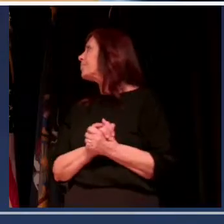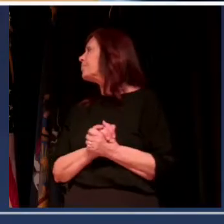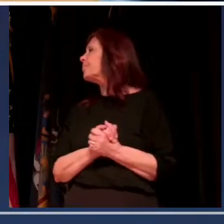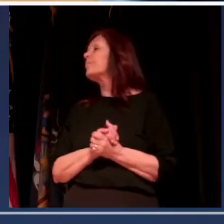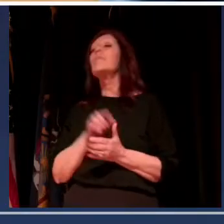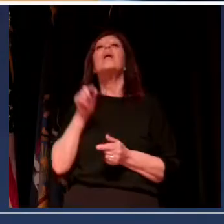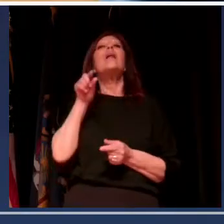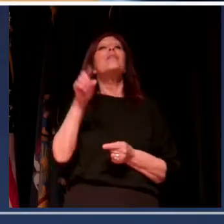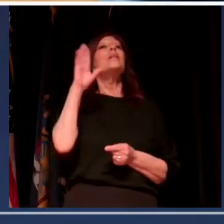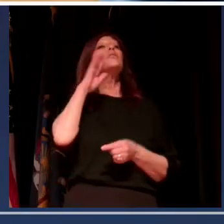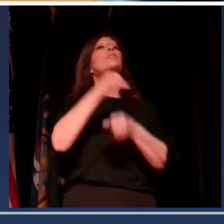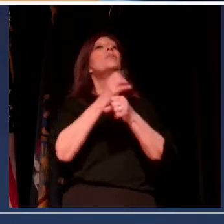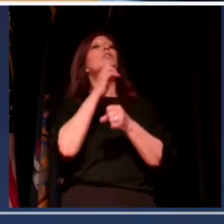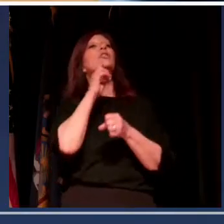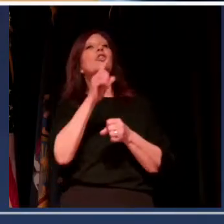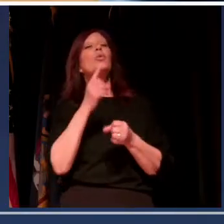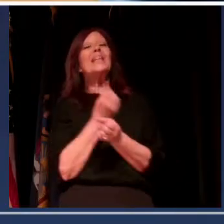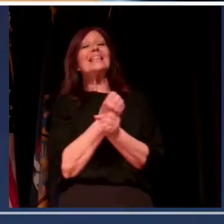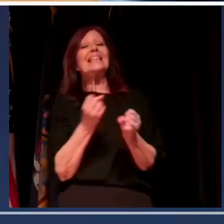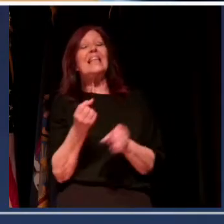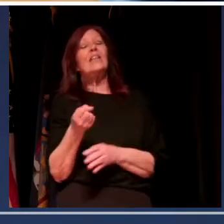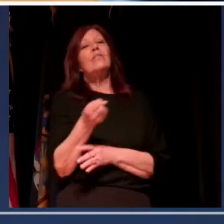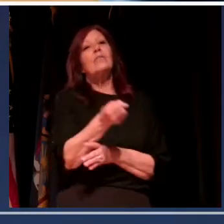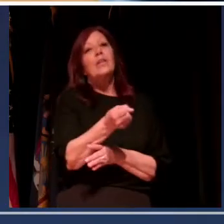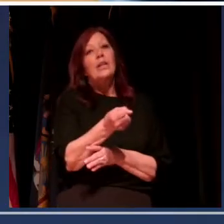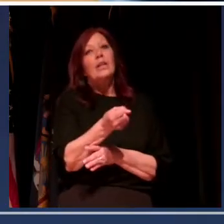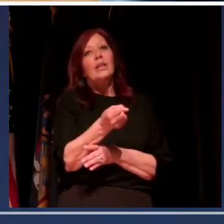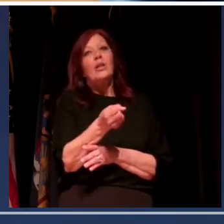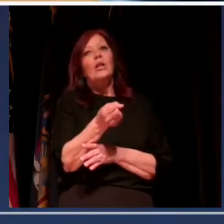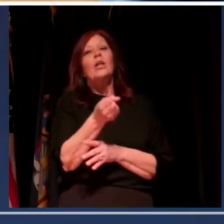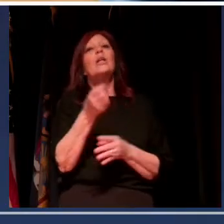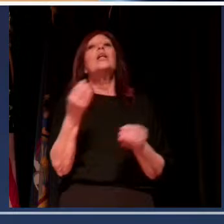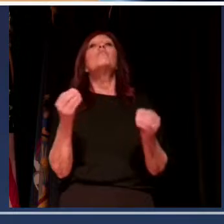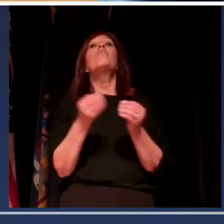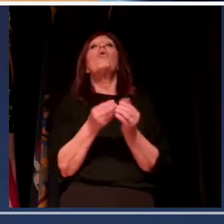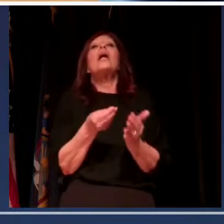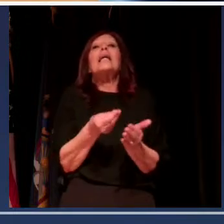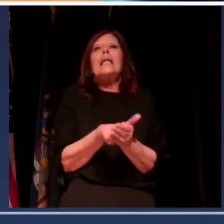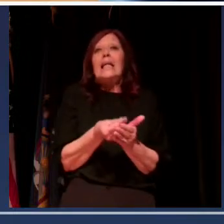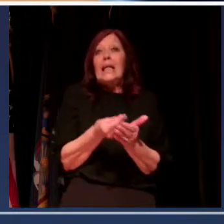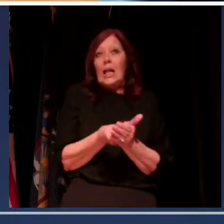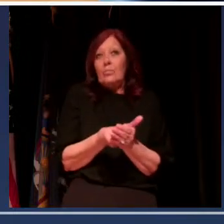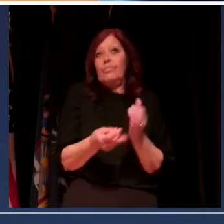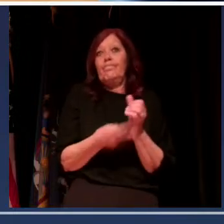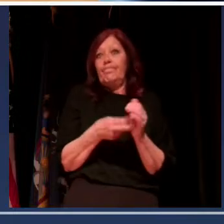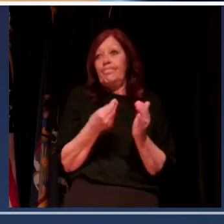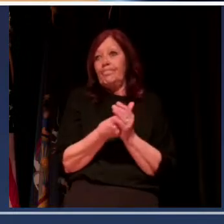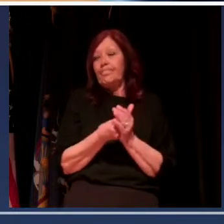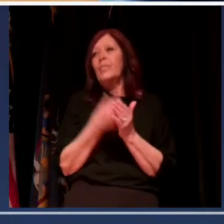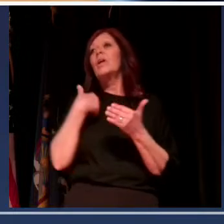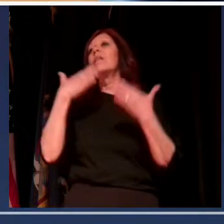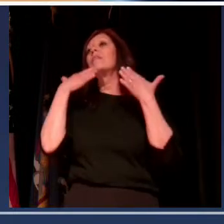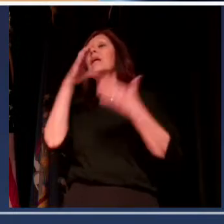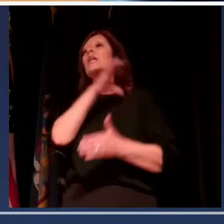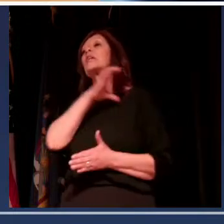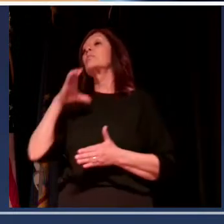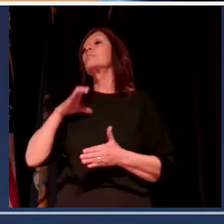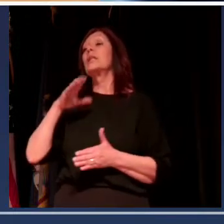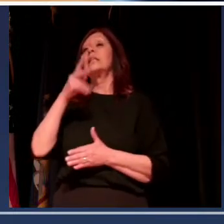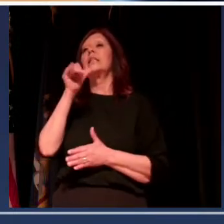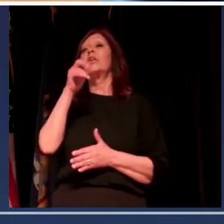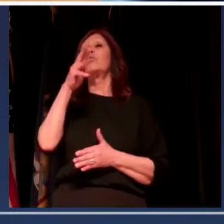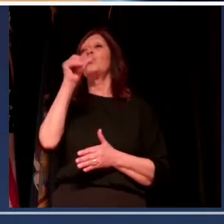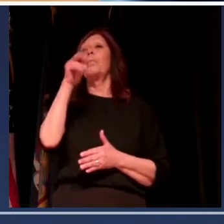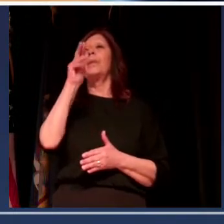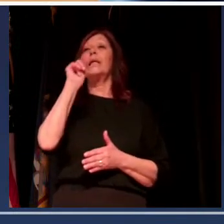This will ensure we can safely house those without a home and do it more economically. I thank our Commissioner Karen Rabicki and her Department